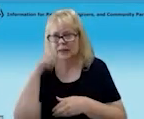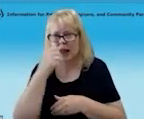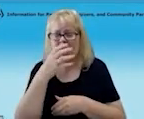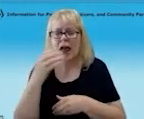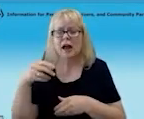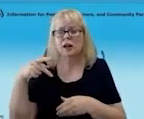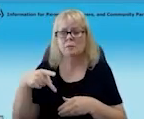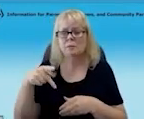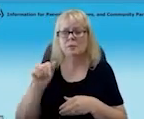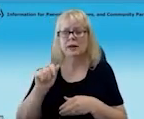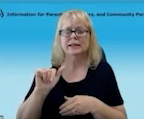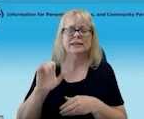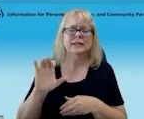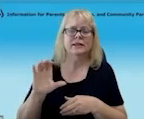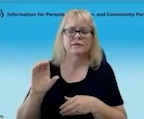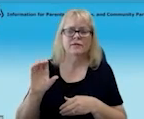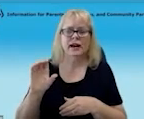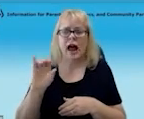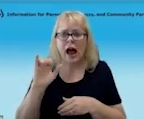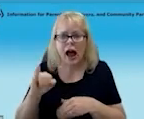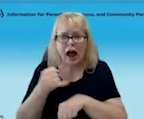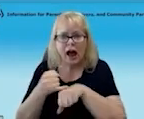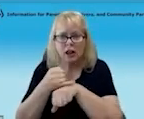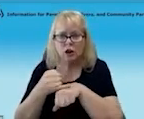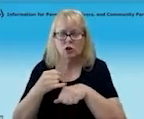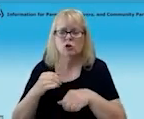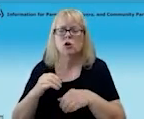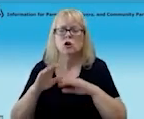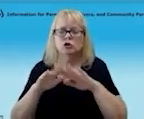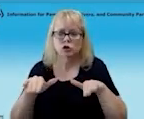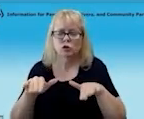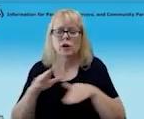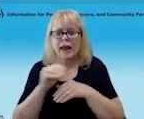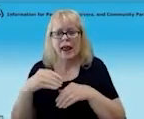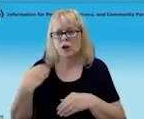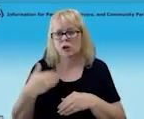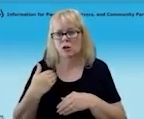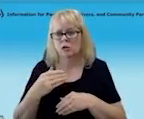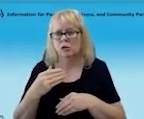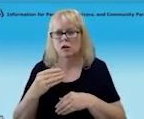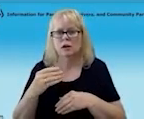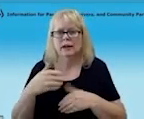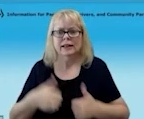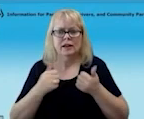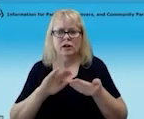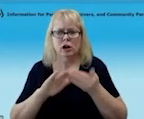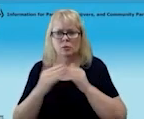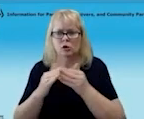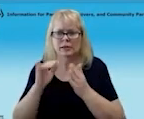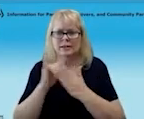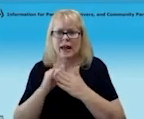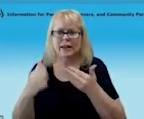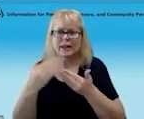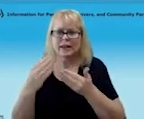disabilities and Black, Latino, American Indian, Alaska Native, Asian American, and Native Hawaiian and